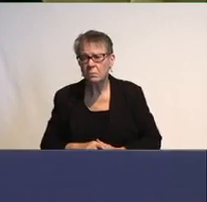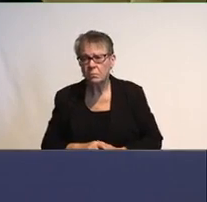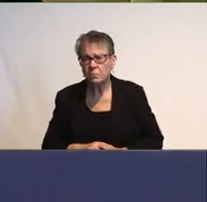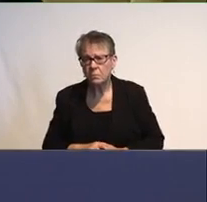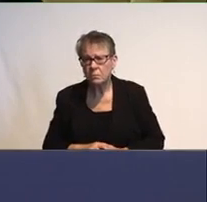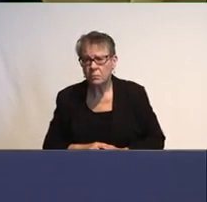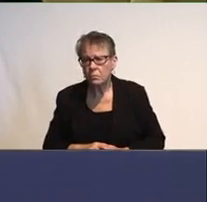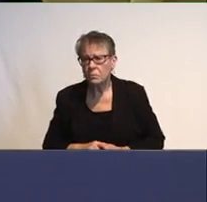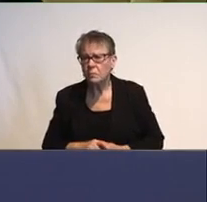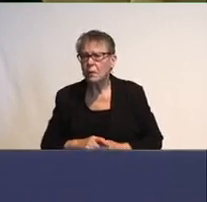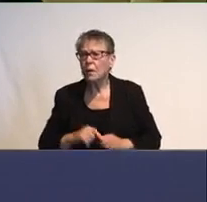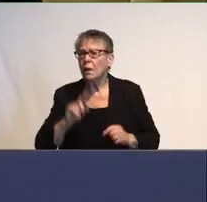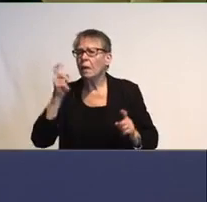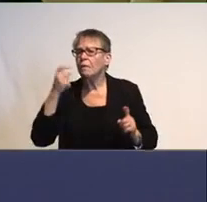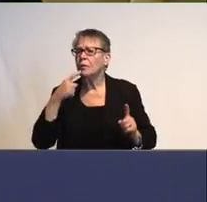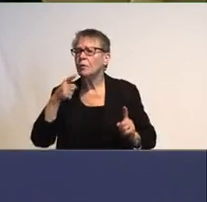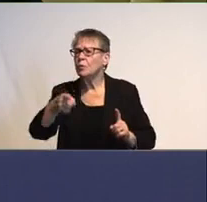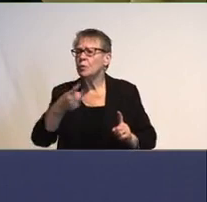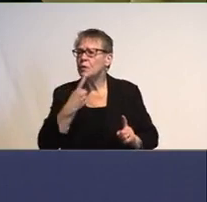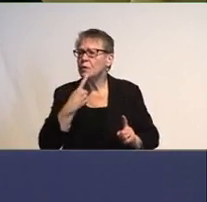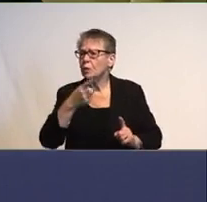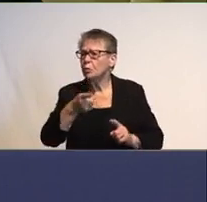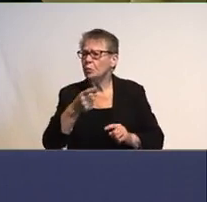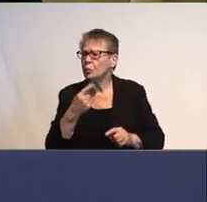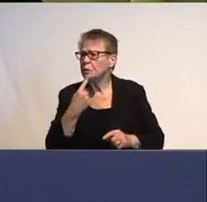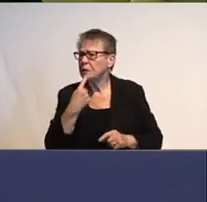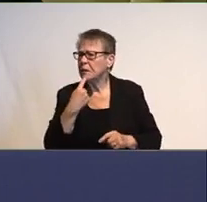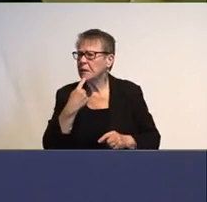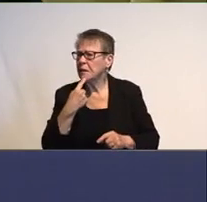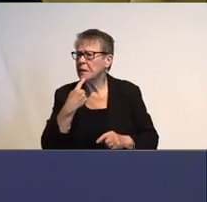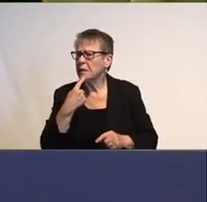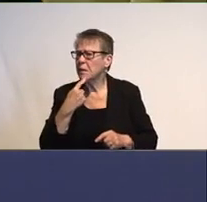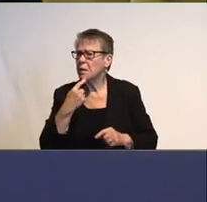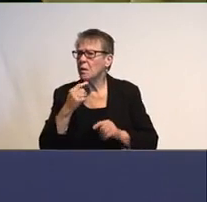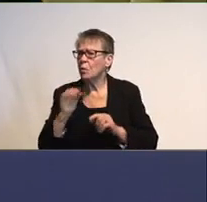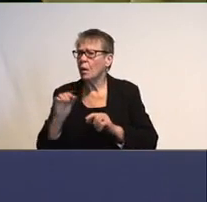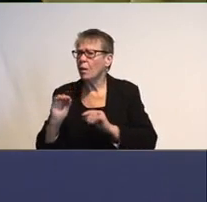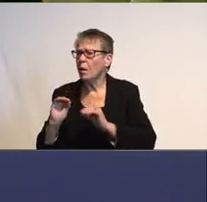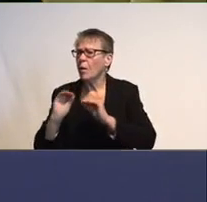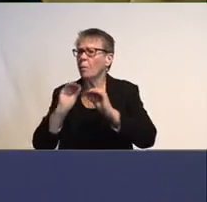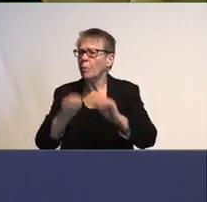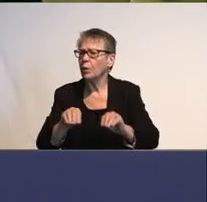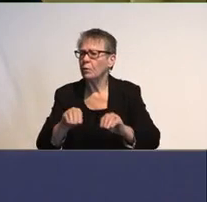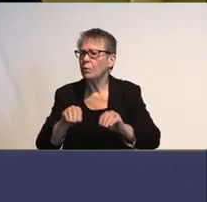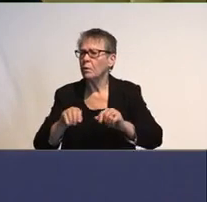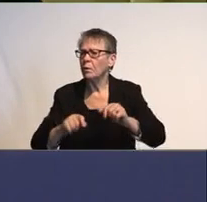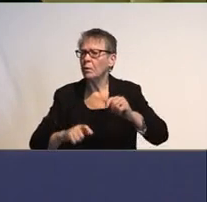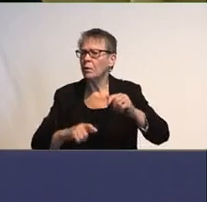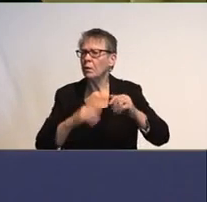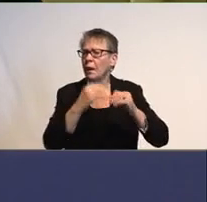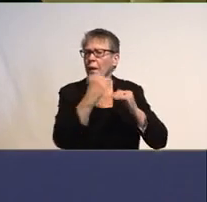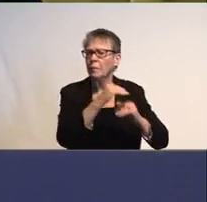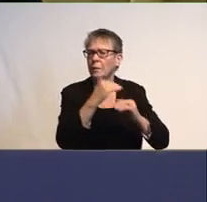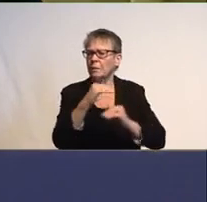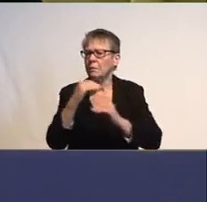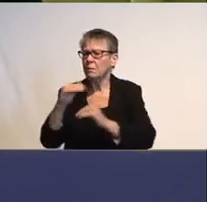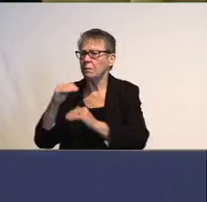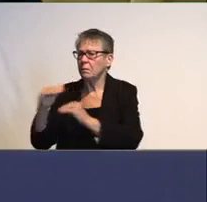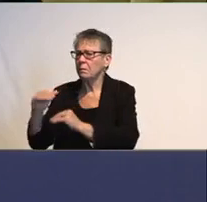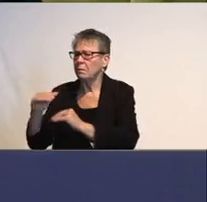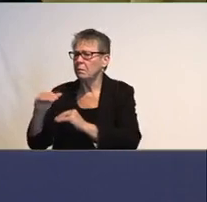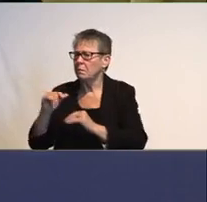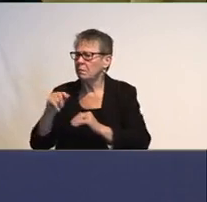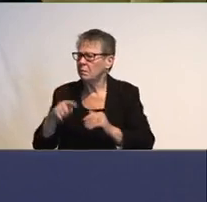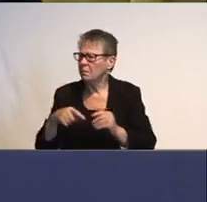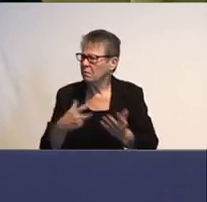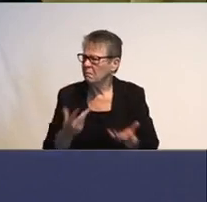that you are considering reimposing capacity limits. What's the red line for that for you? And why that specific